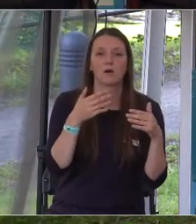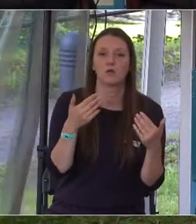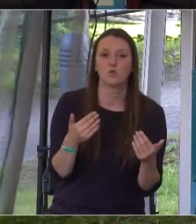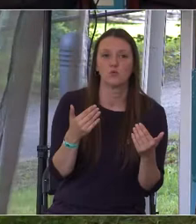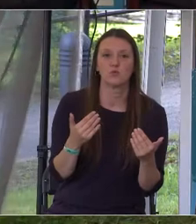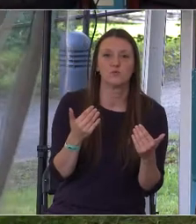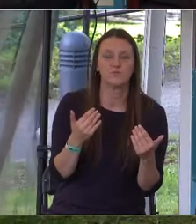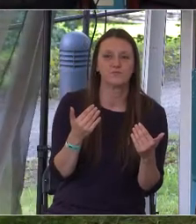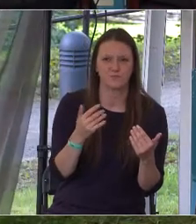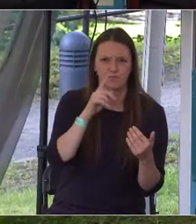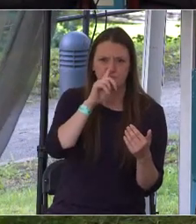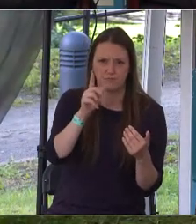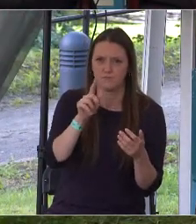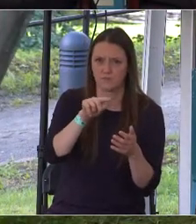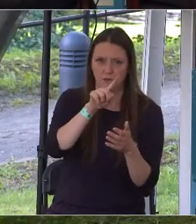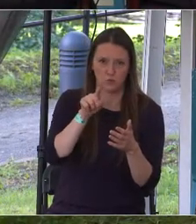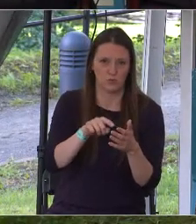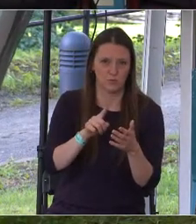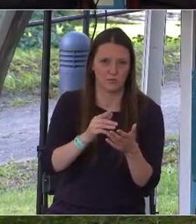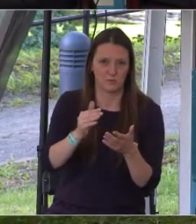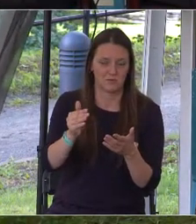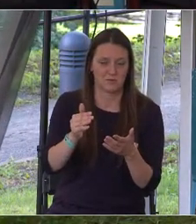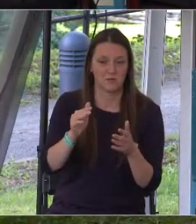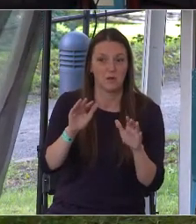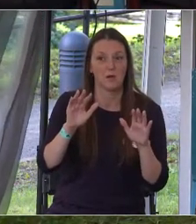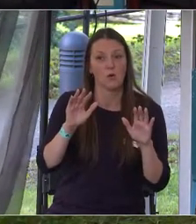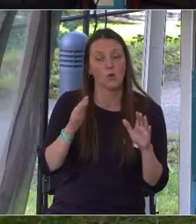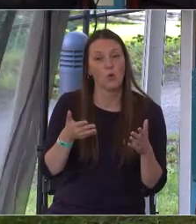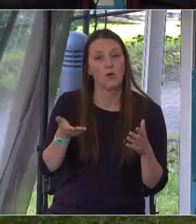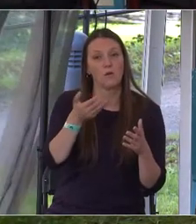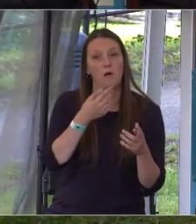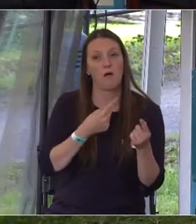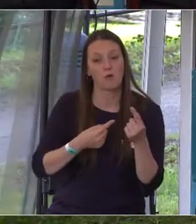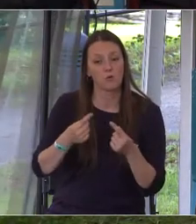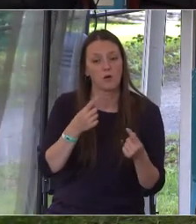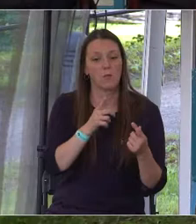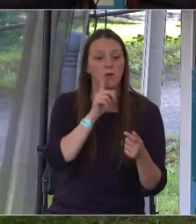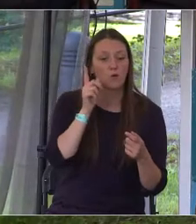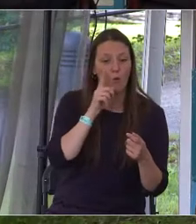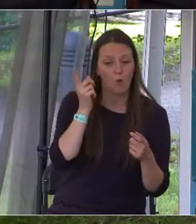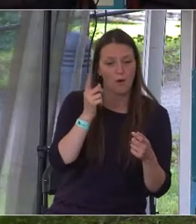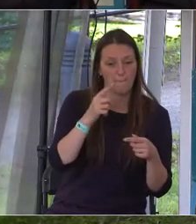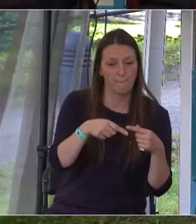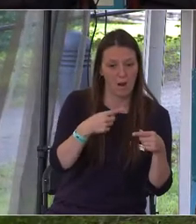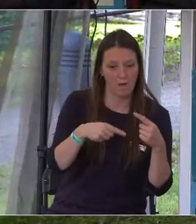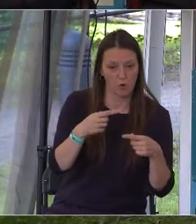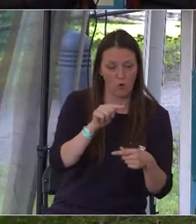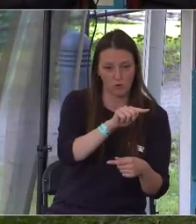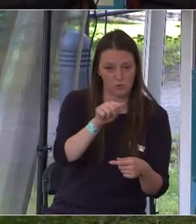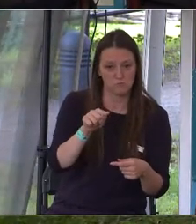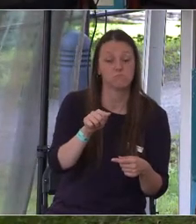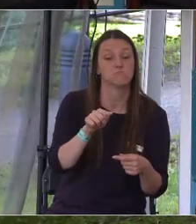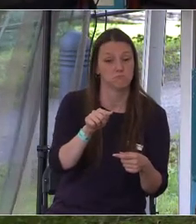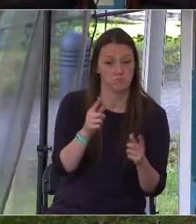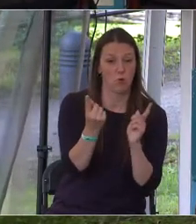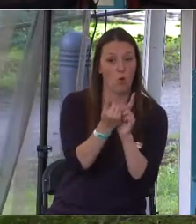If we're talking about young younger generation, there is teaching,